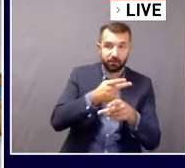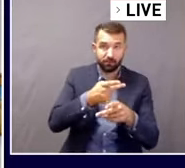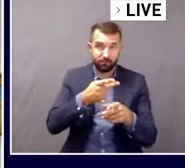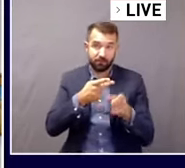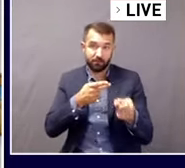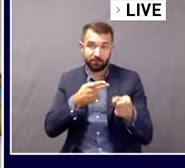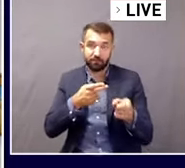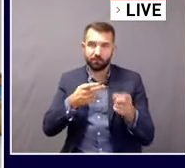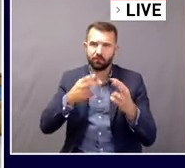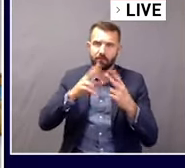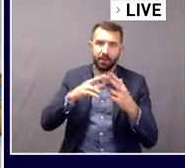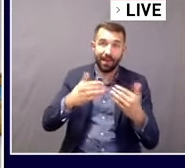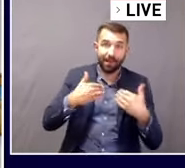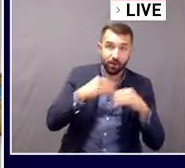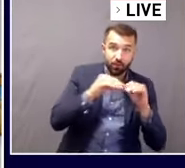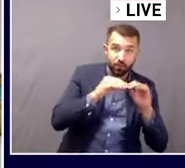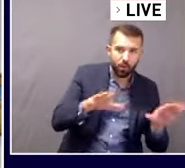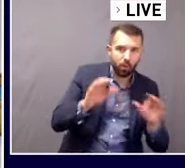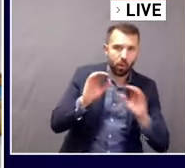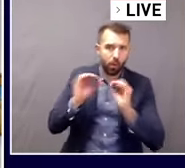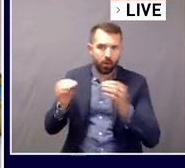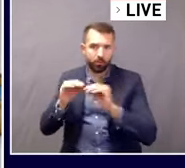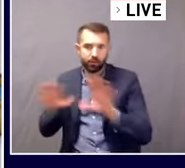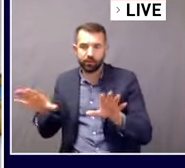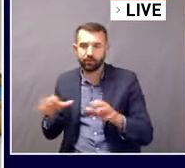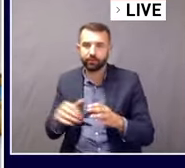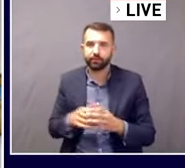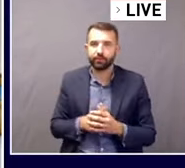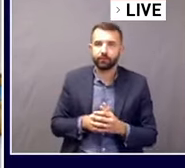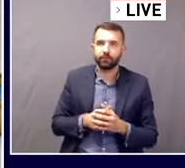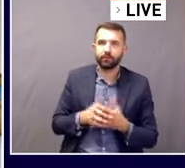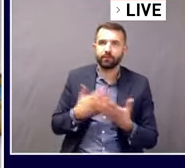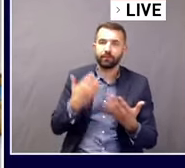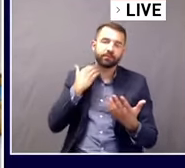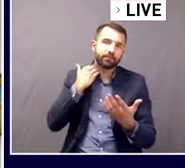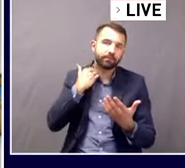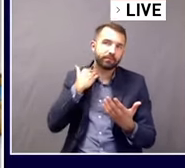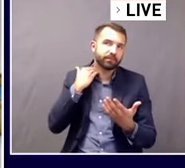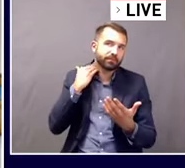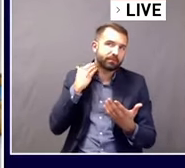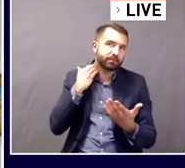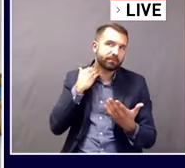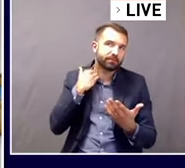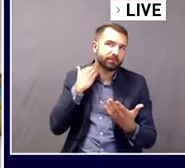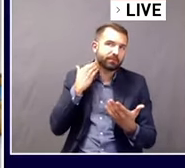is the guidance on when facilities should be using some sort of cohorting strategy?